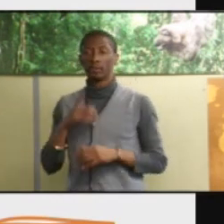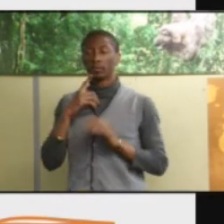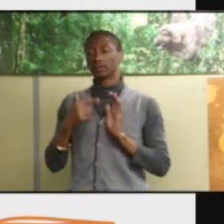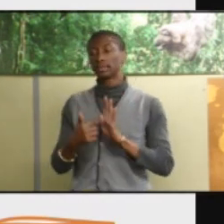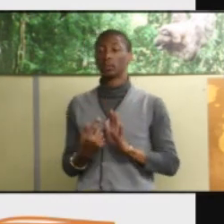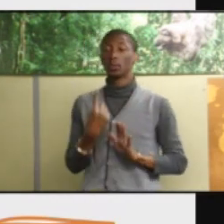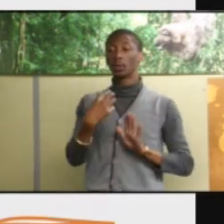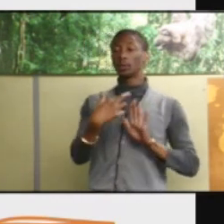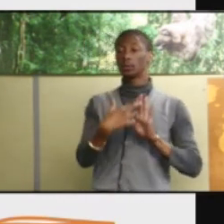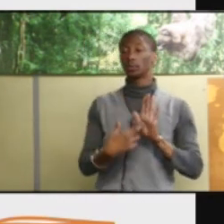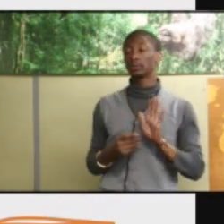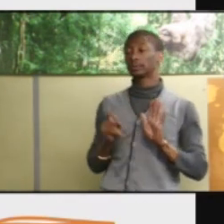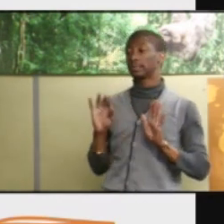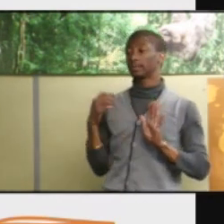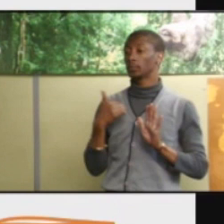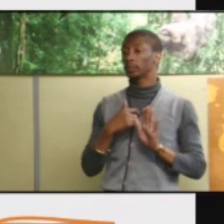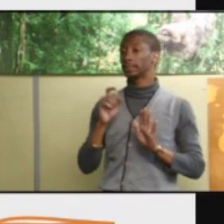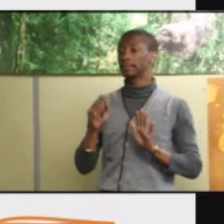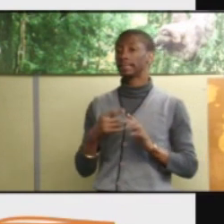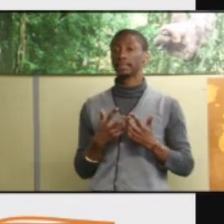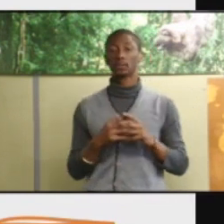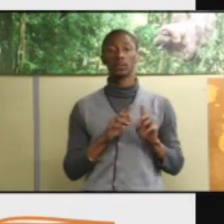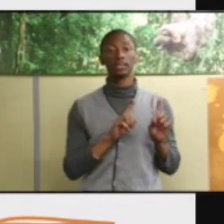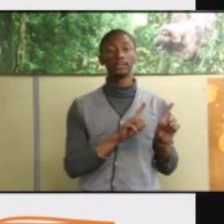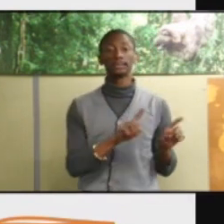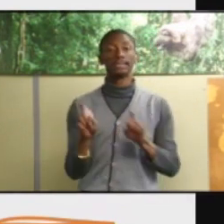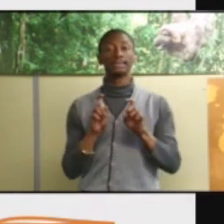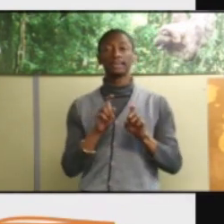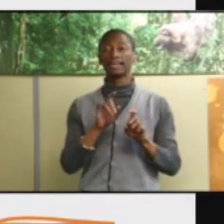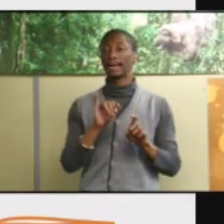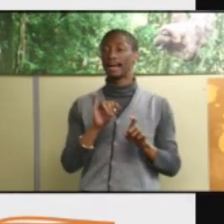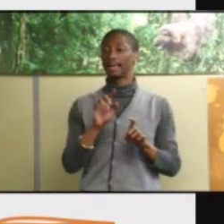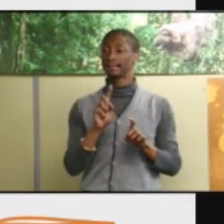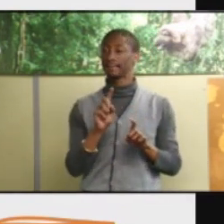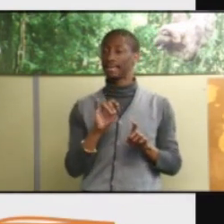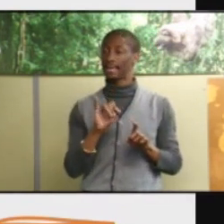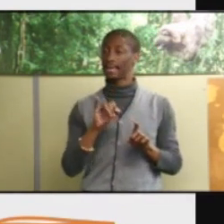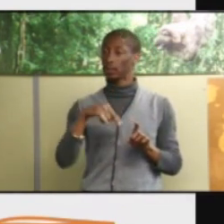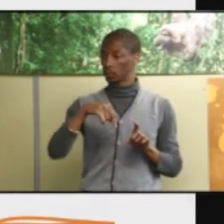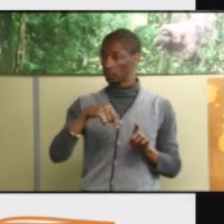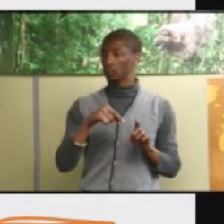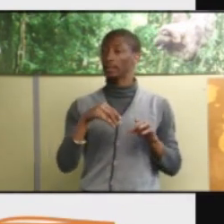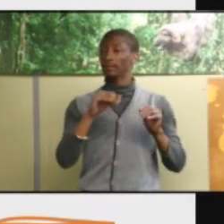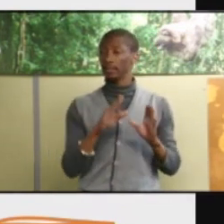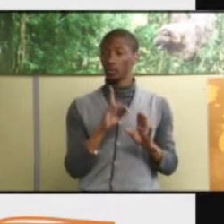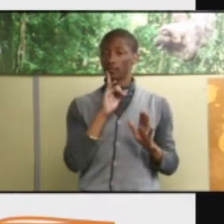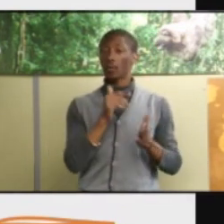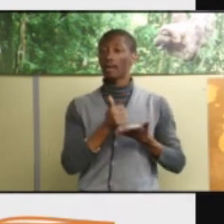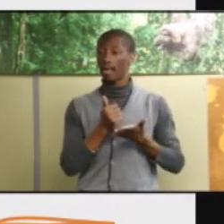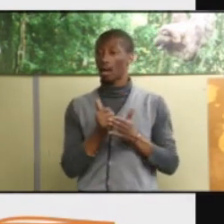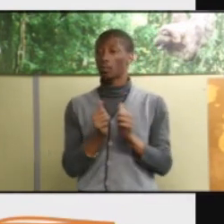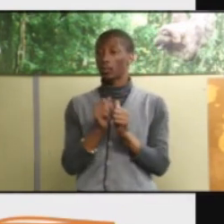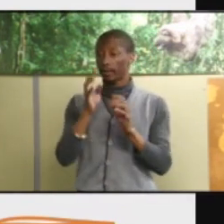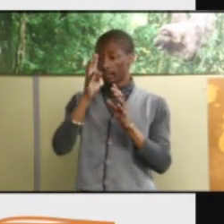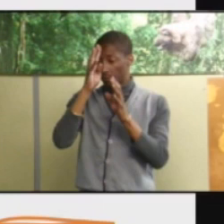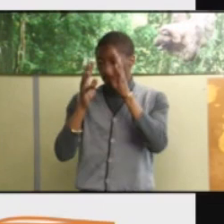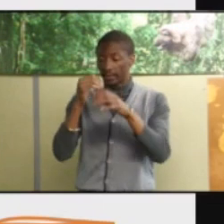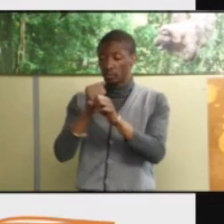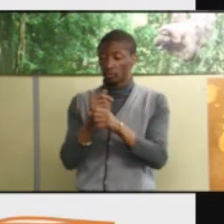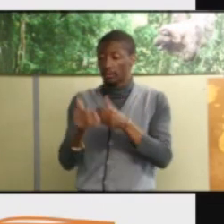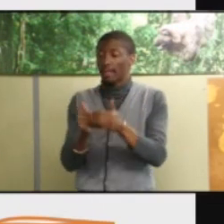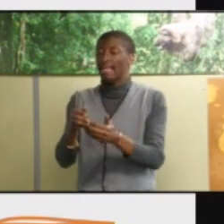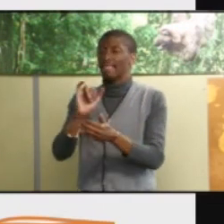rules is if we need to solicit an IDIQ vendor to help us with fabrication or something, that goes through